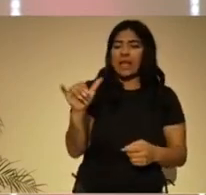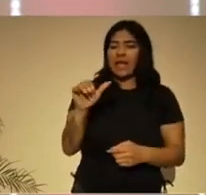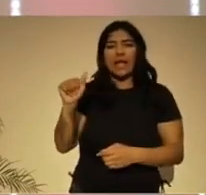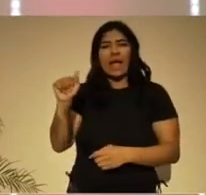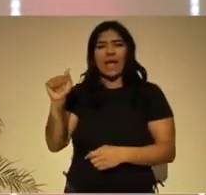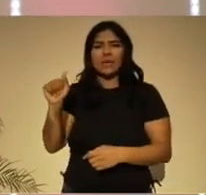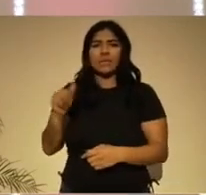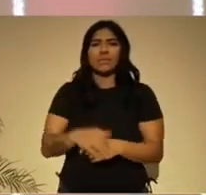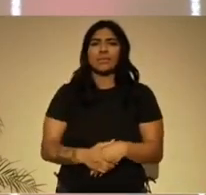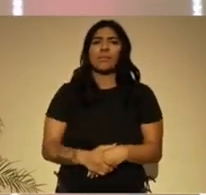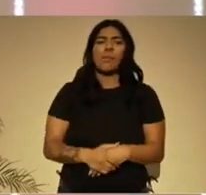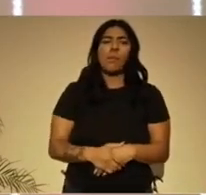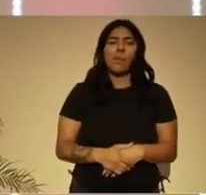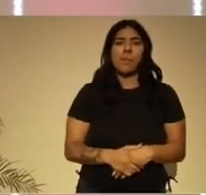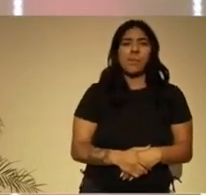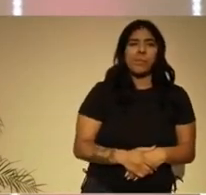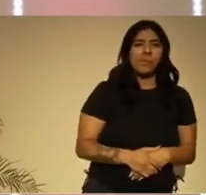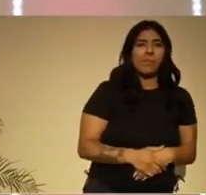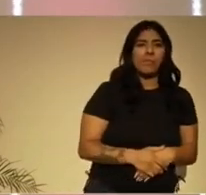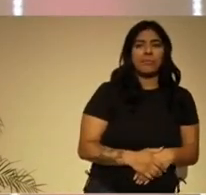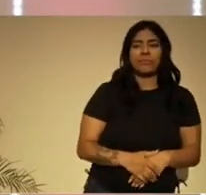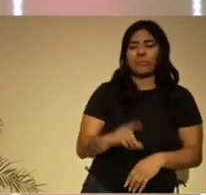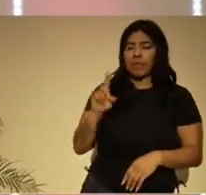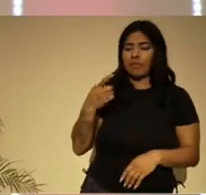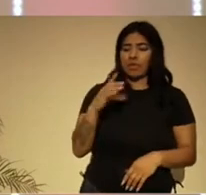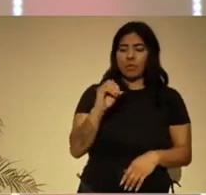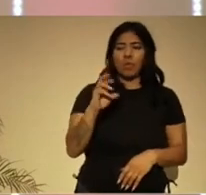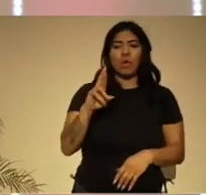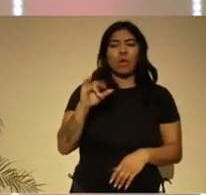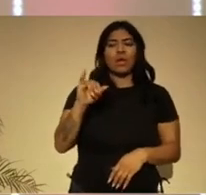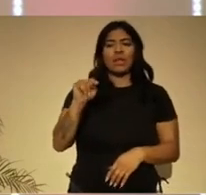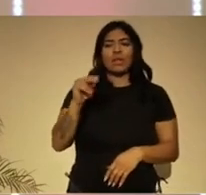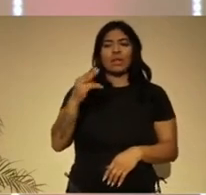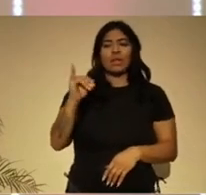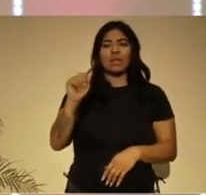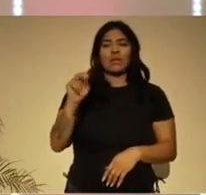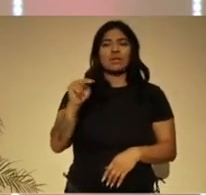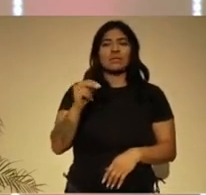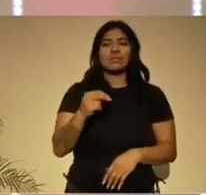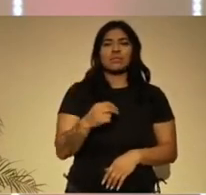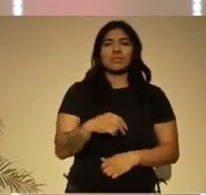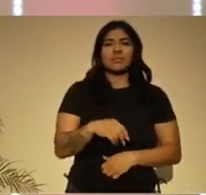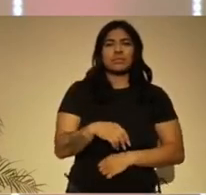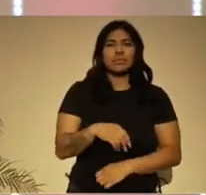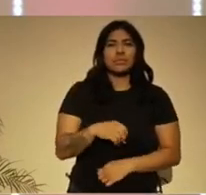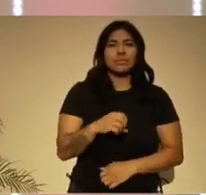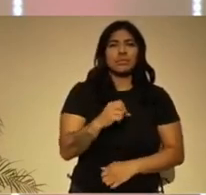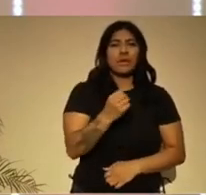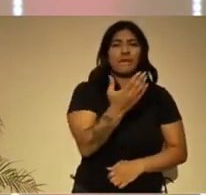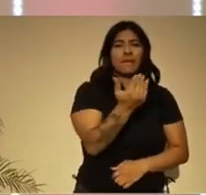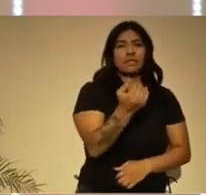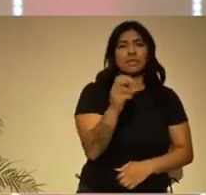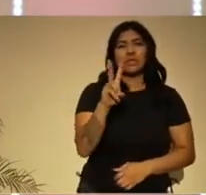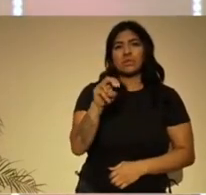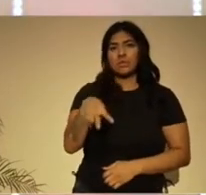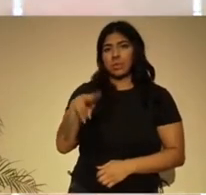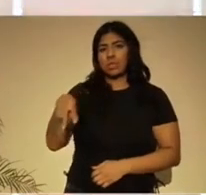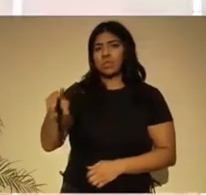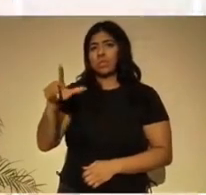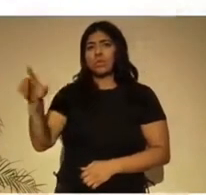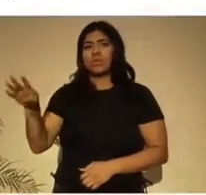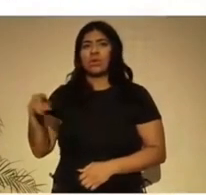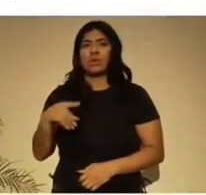in. And so 1 Corinthians 15:22 says this, for as in Adam all